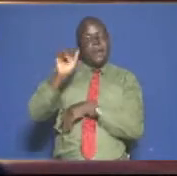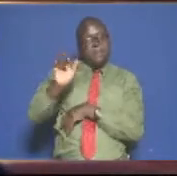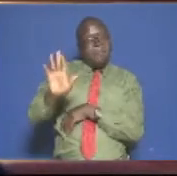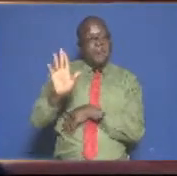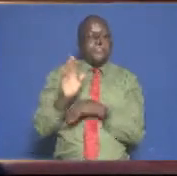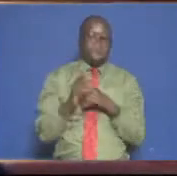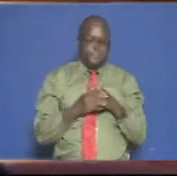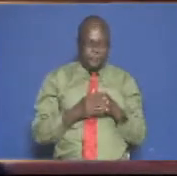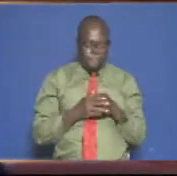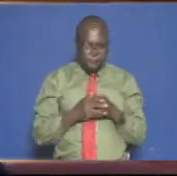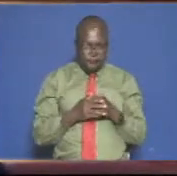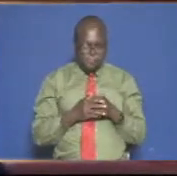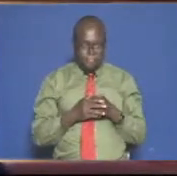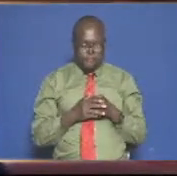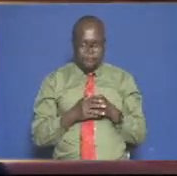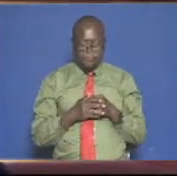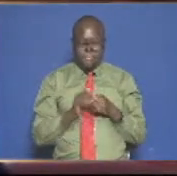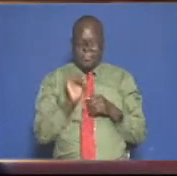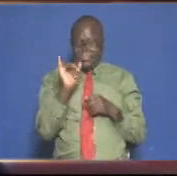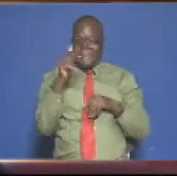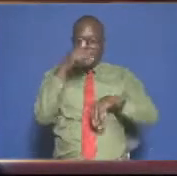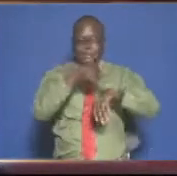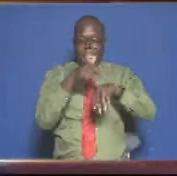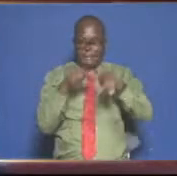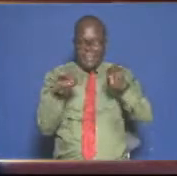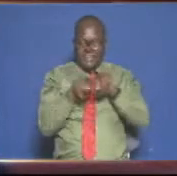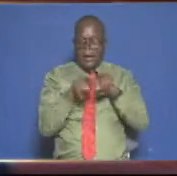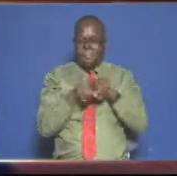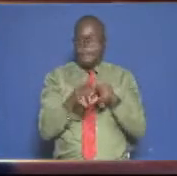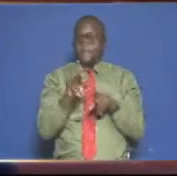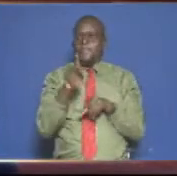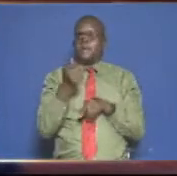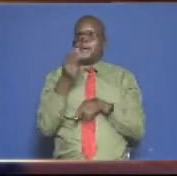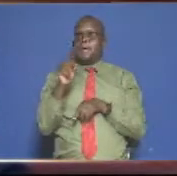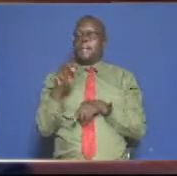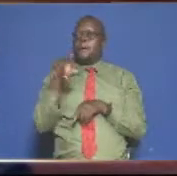Speaker, in that period,